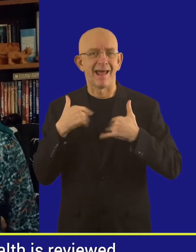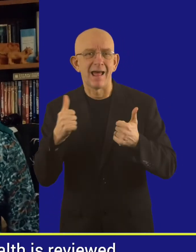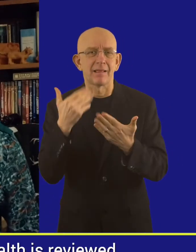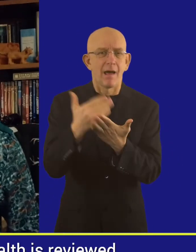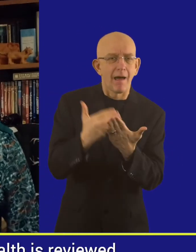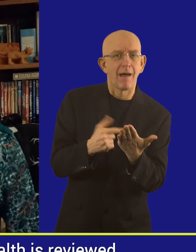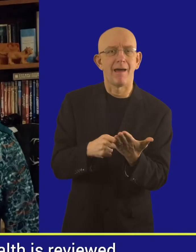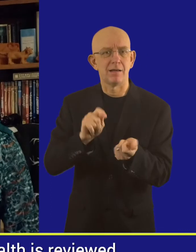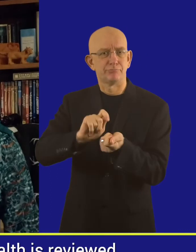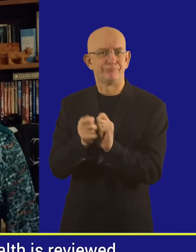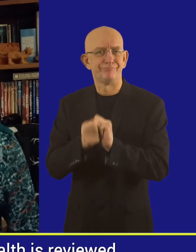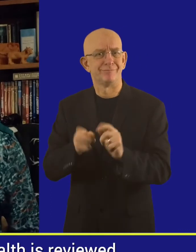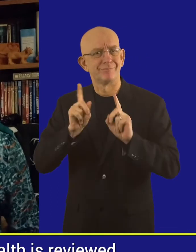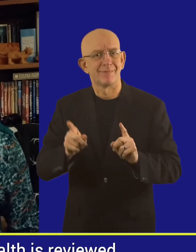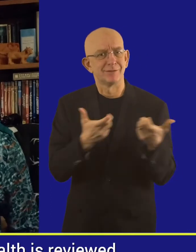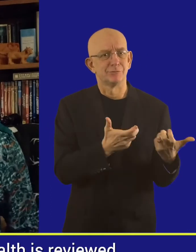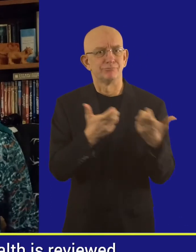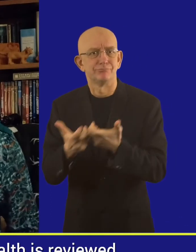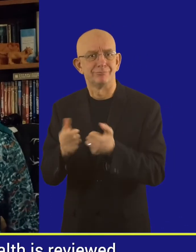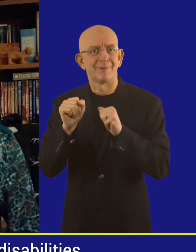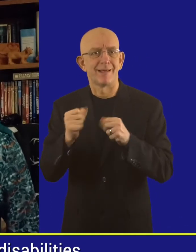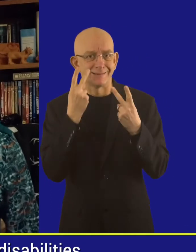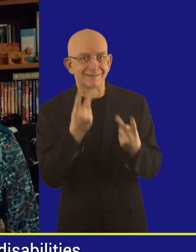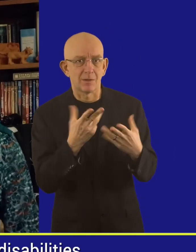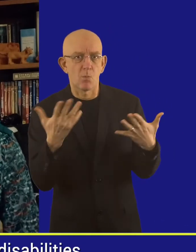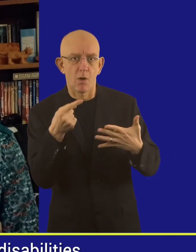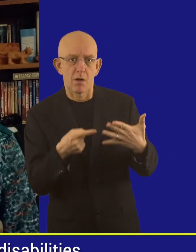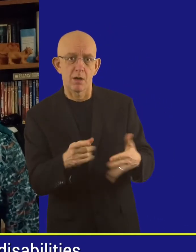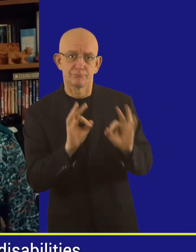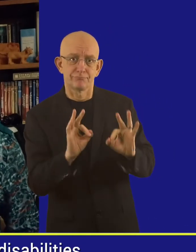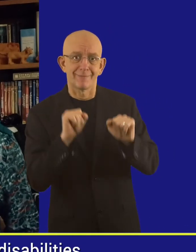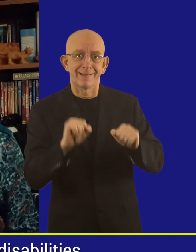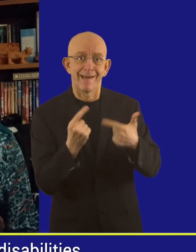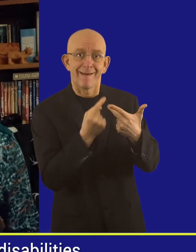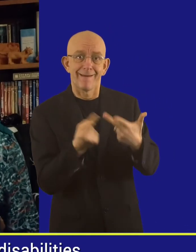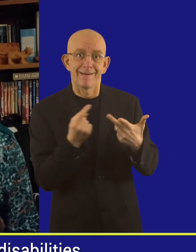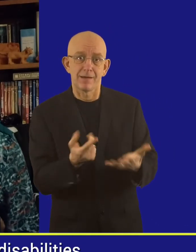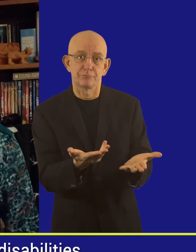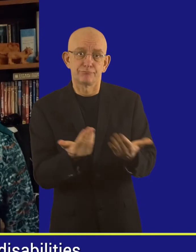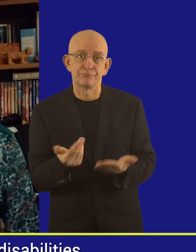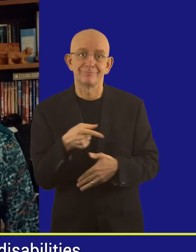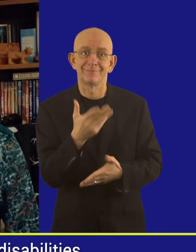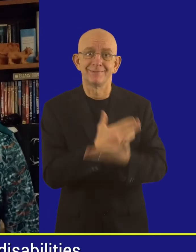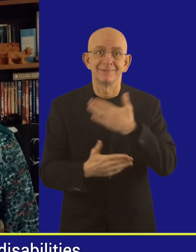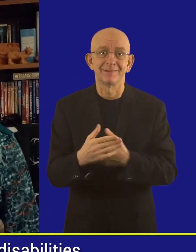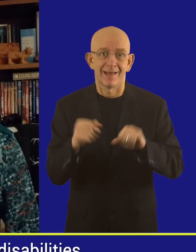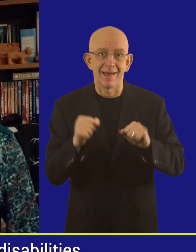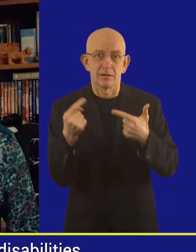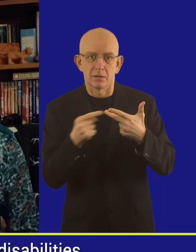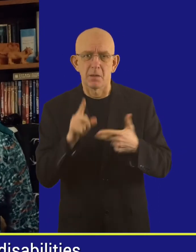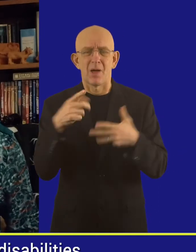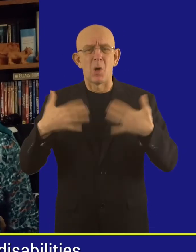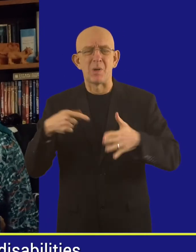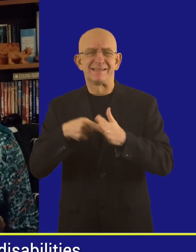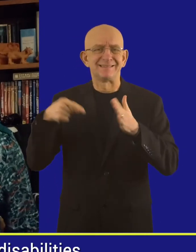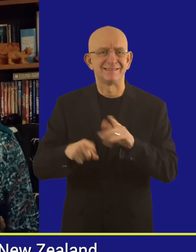is reviewed so that the health requirements will be aligned to a strengths-based approach for disabilities and only screen for the most serious